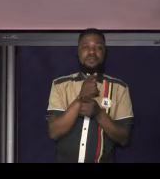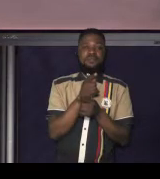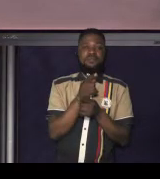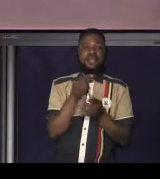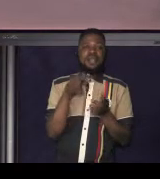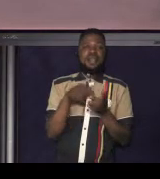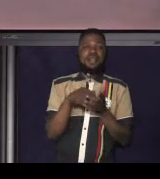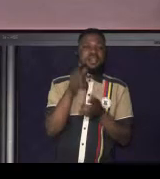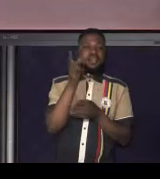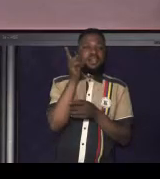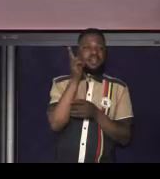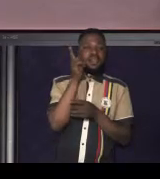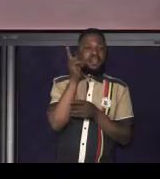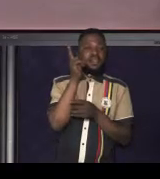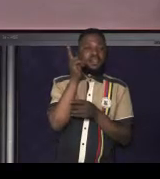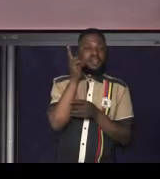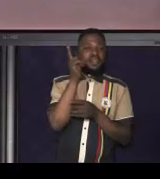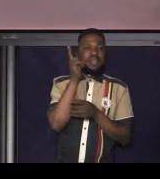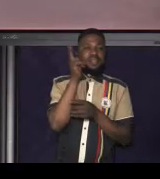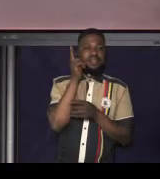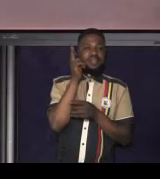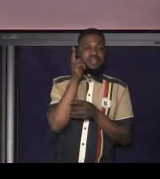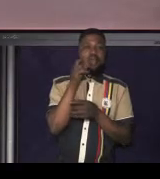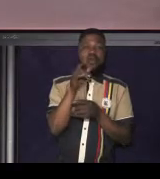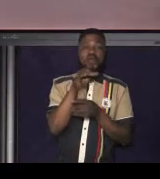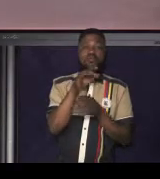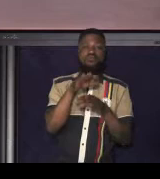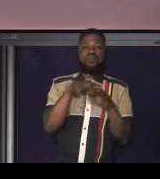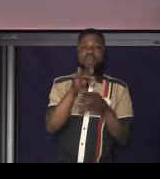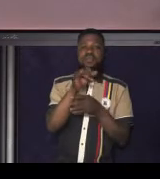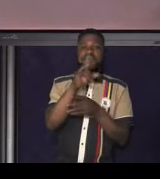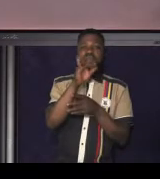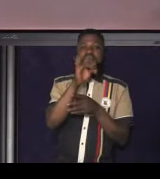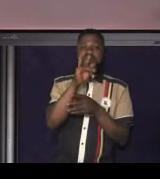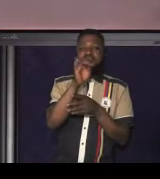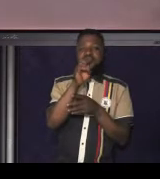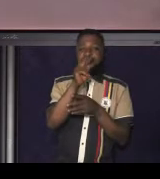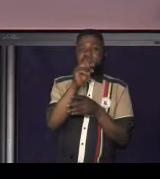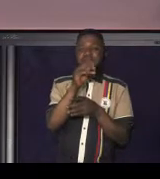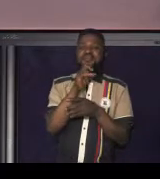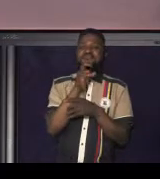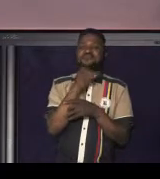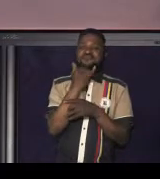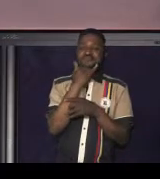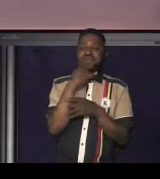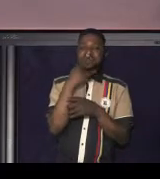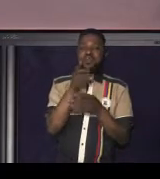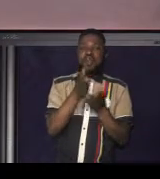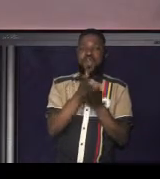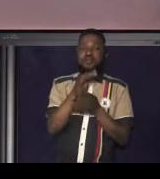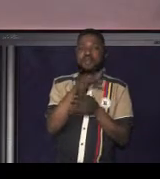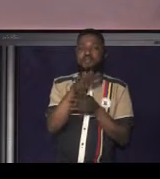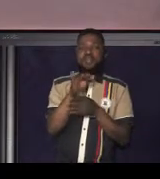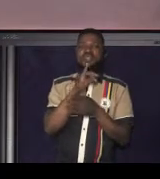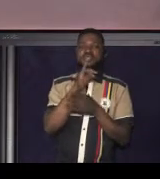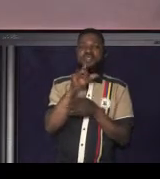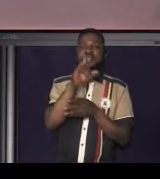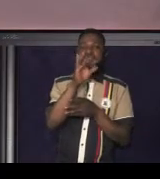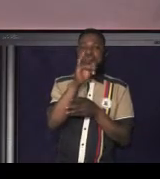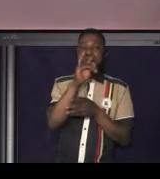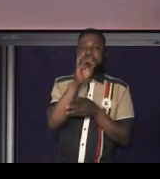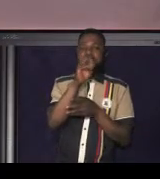This is listen. Or have you been calling it listen? It is incorrect. The correct pronunciation